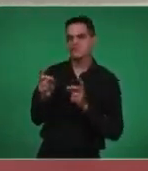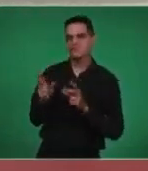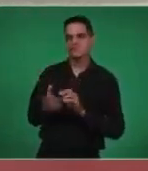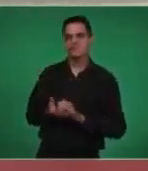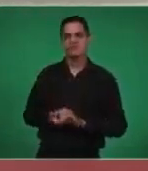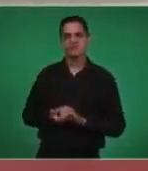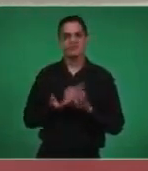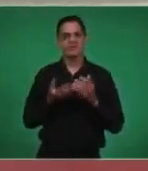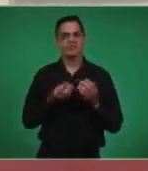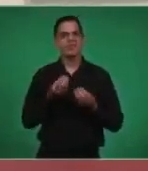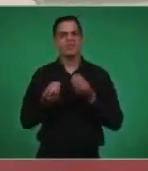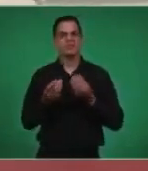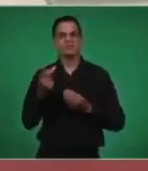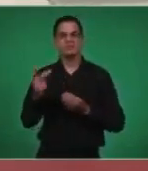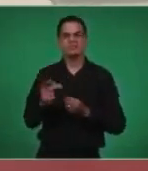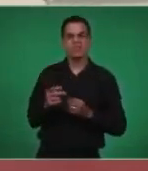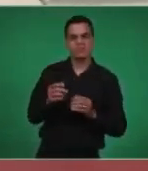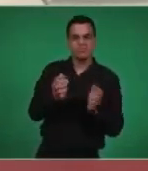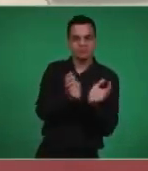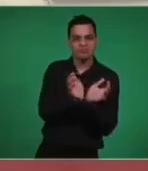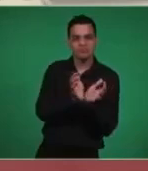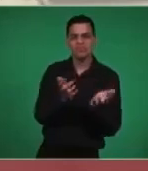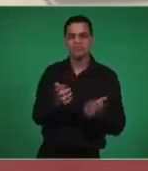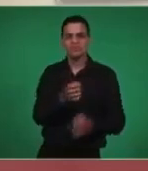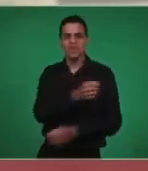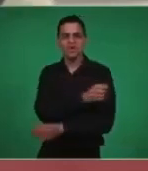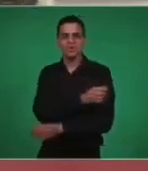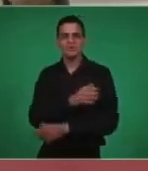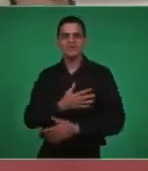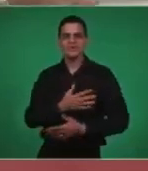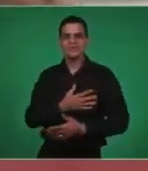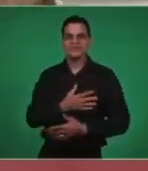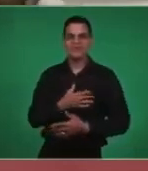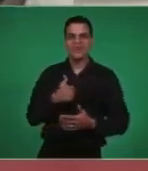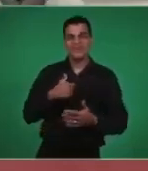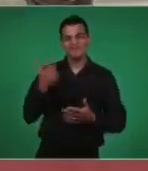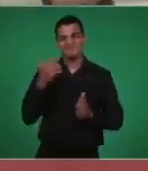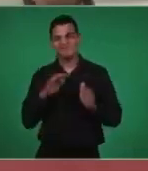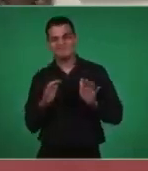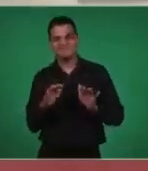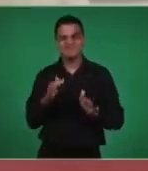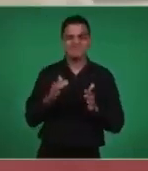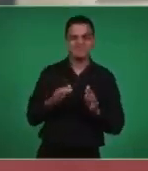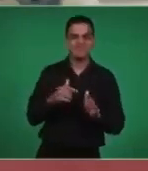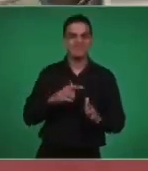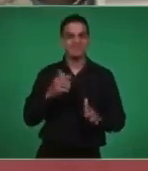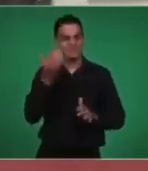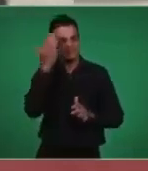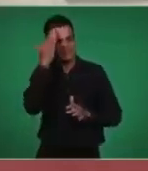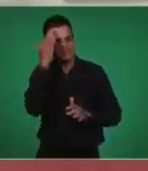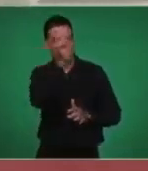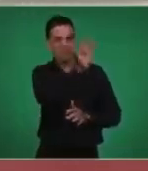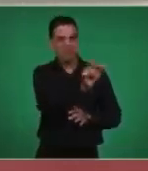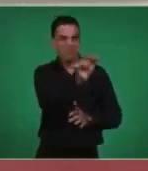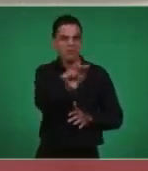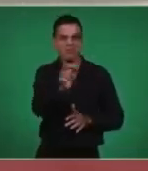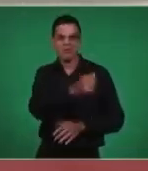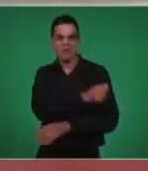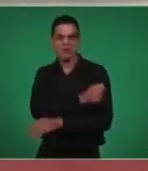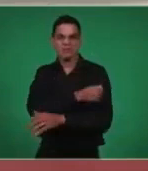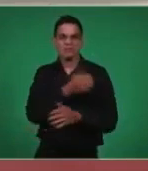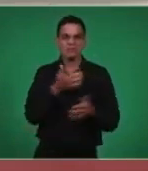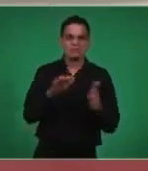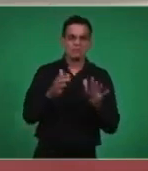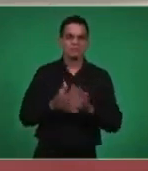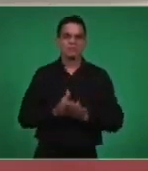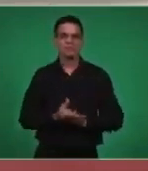well. How's the school? And they would answer, oh, I'm not the best person because the best person is that other